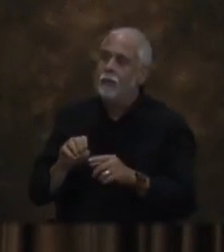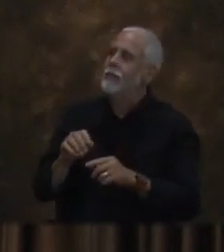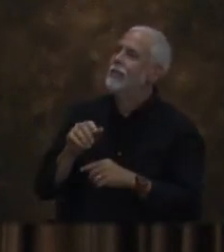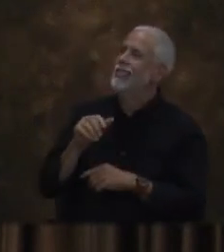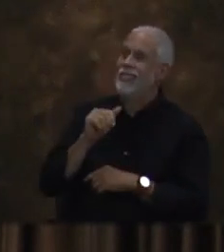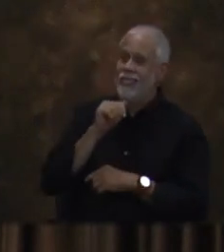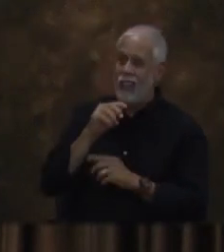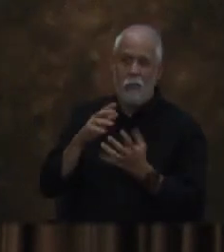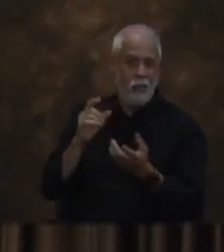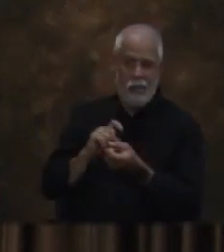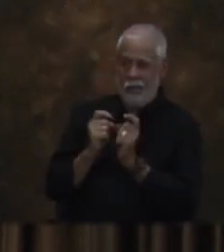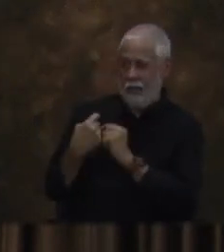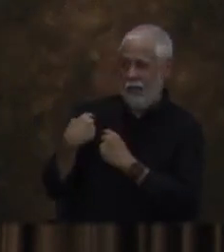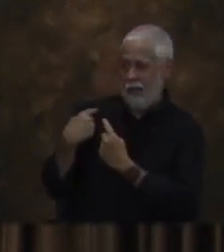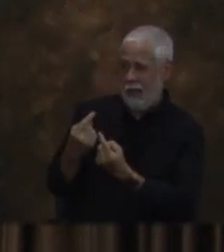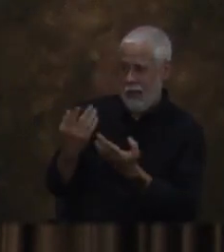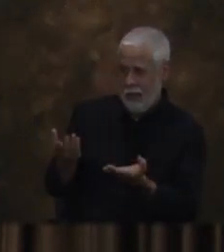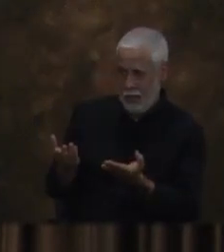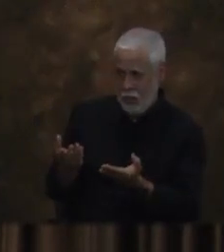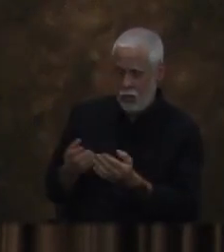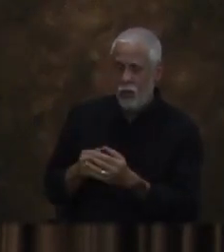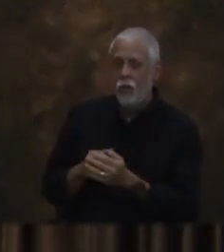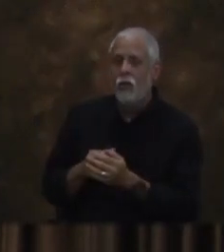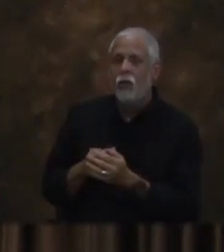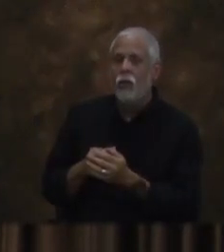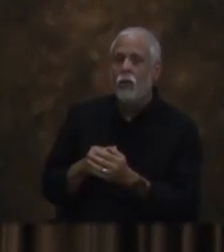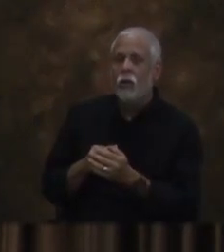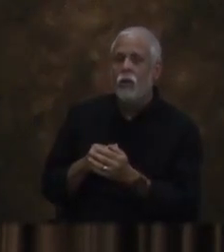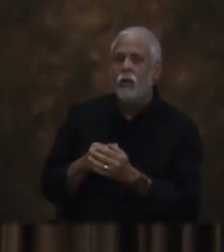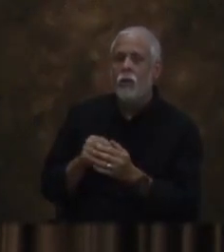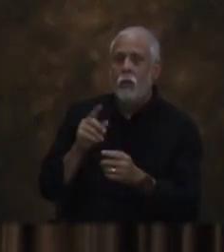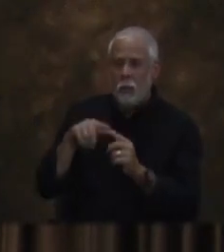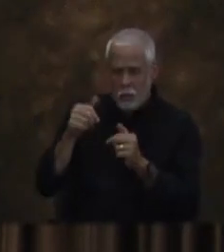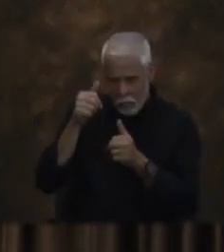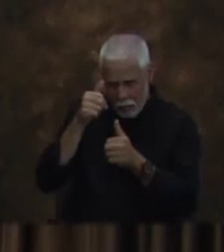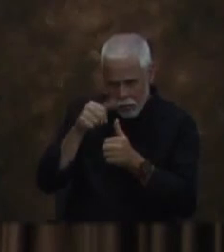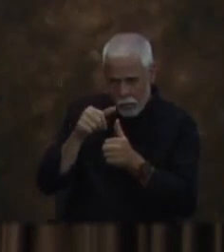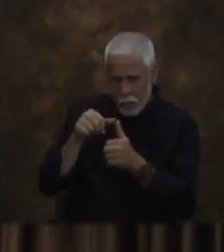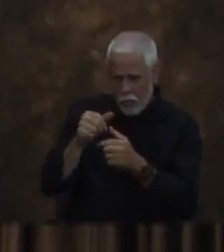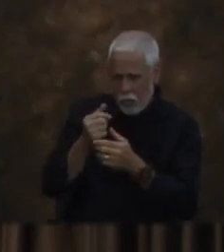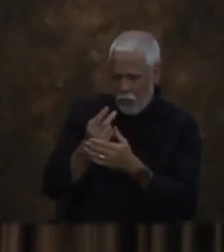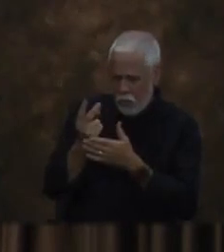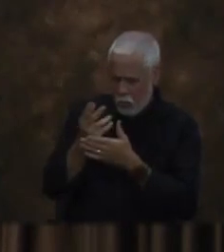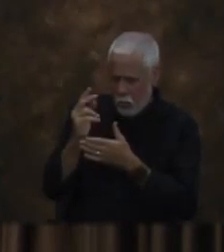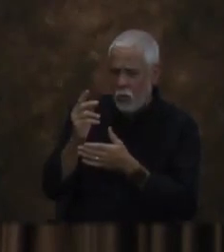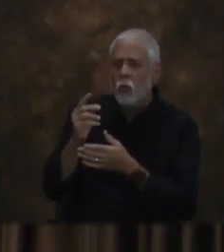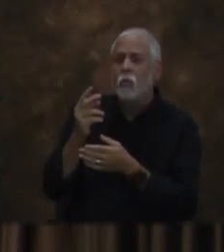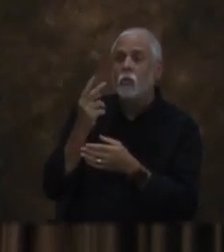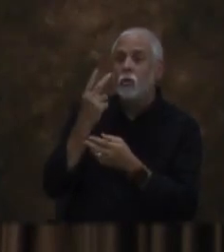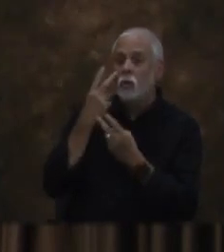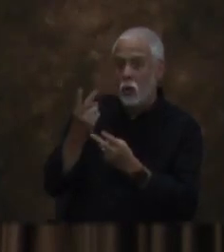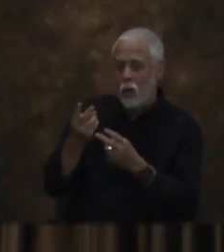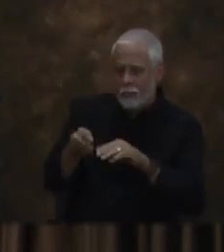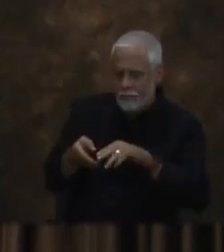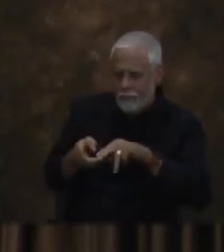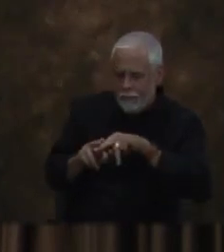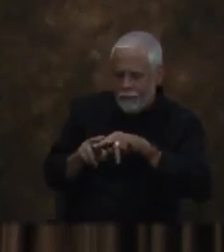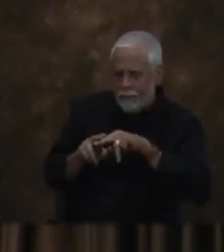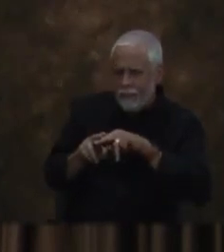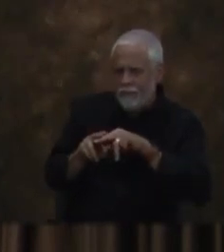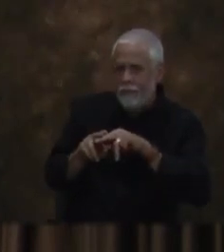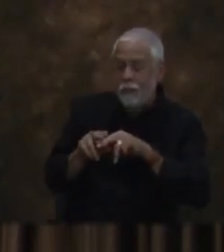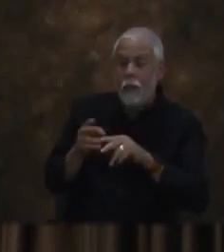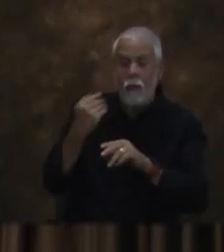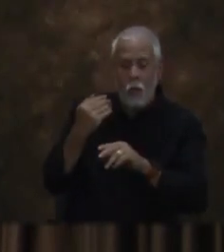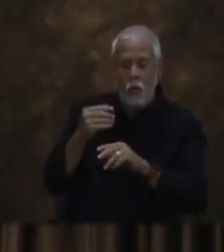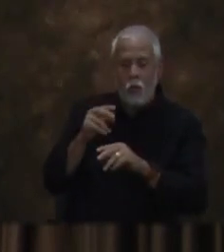change since the last time I saw you. That you might remember a few weeks ago, we did see that increase from about, we